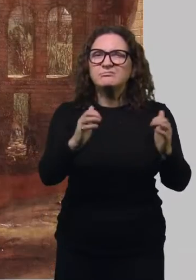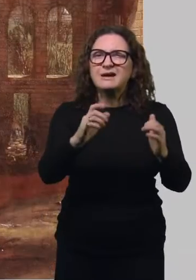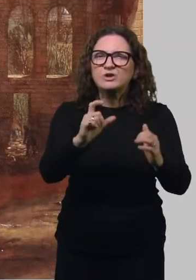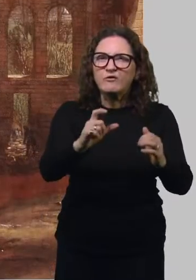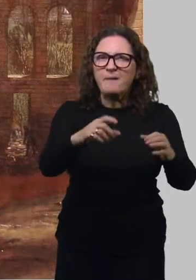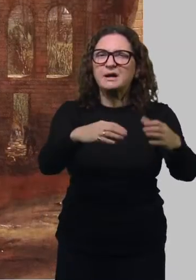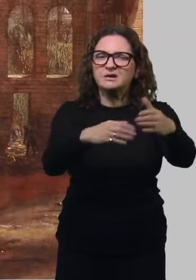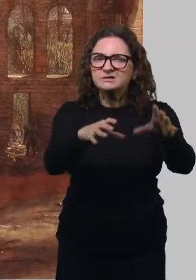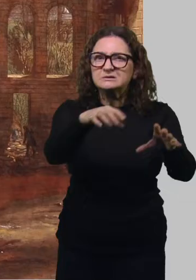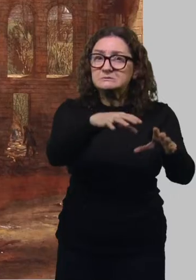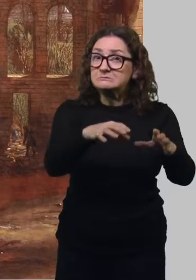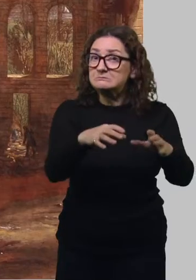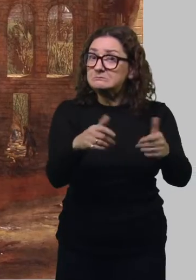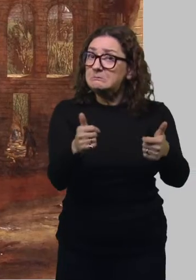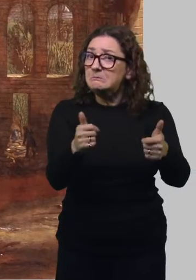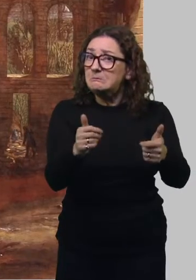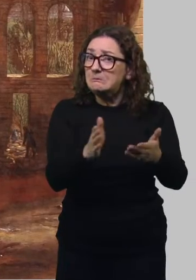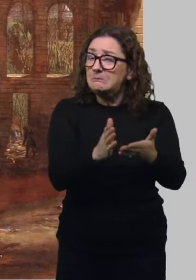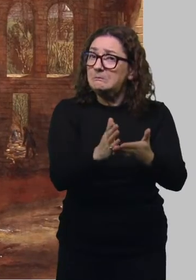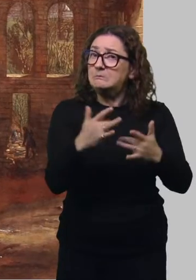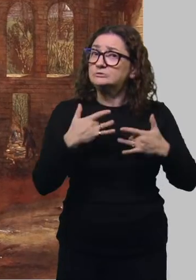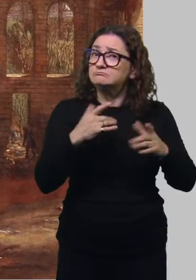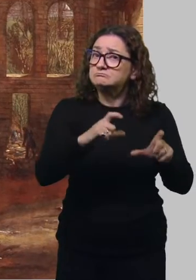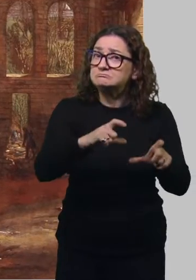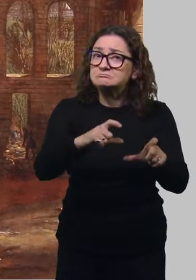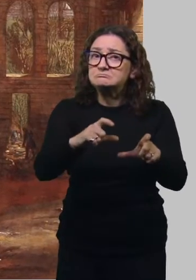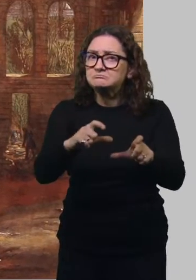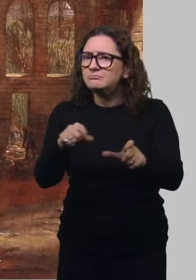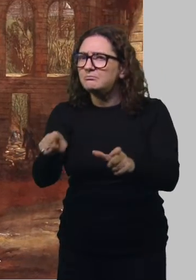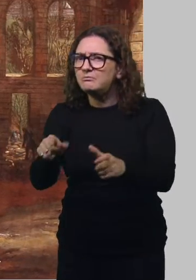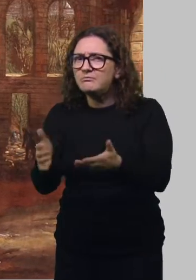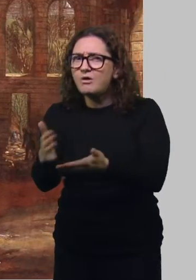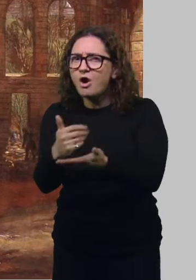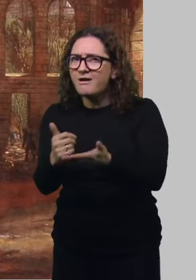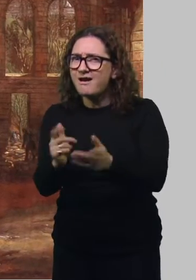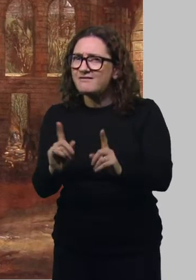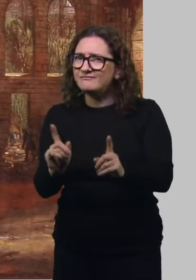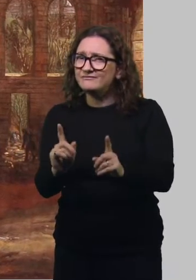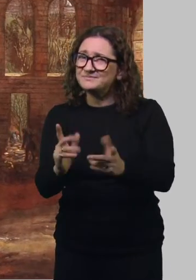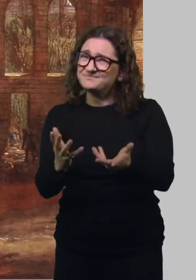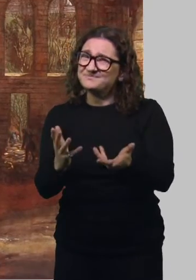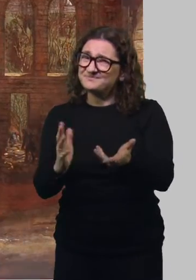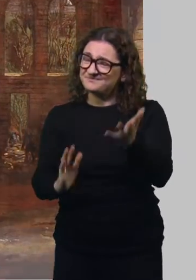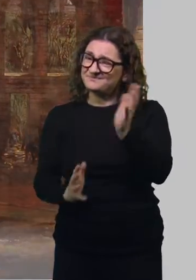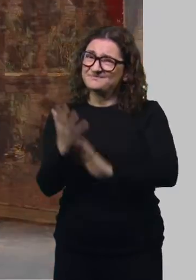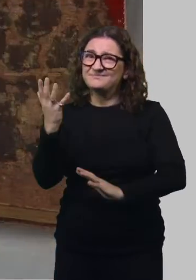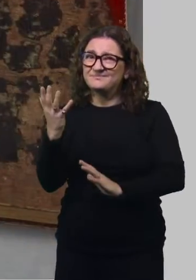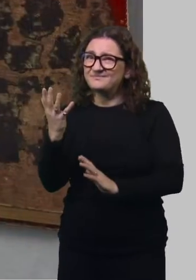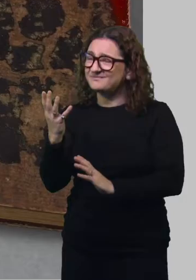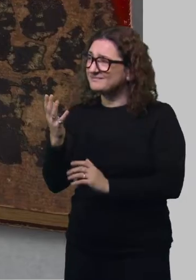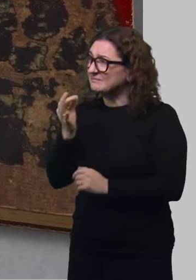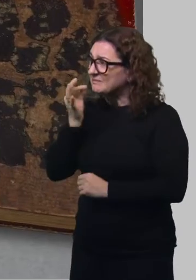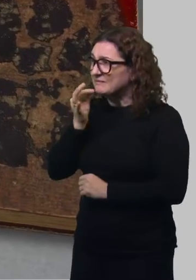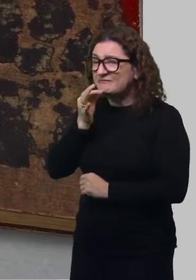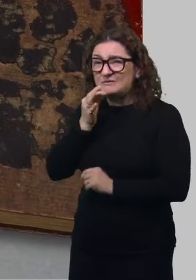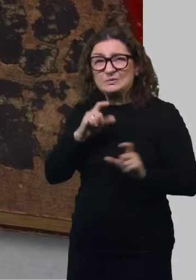Well, most of the House of Commons archives stored in the palace were burned. Only a few Commons archives were saved from the fire. Some were bundled up